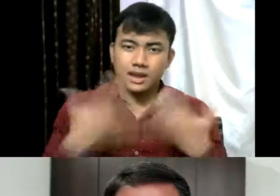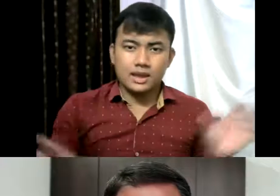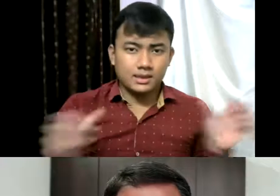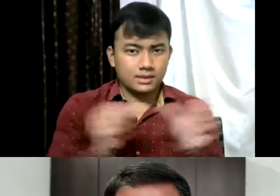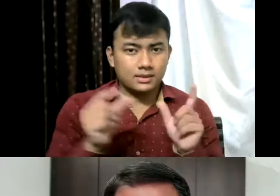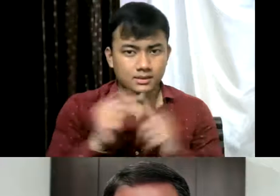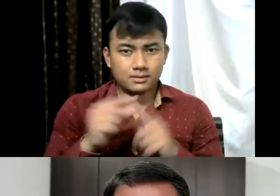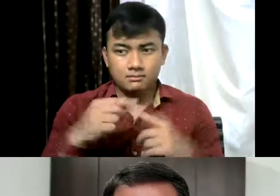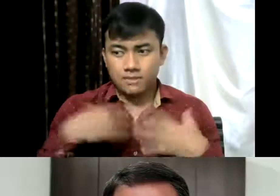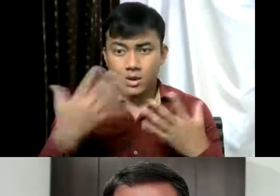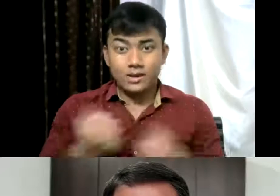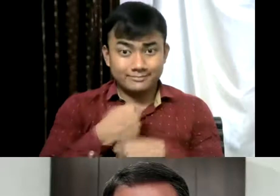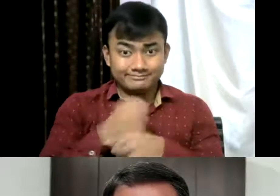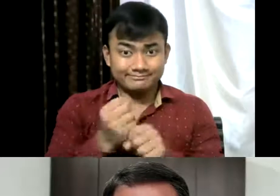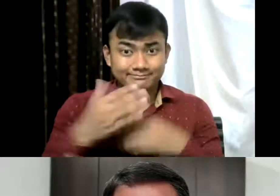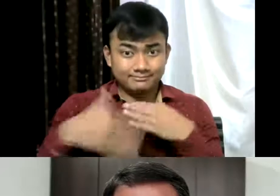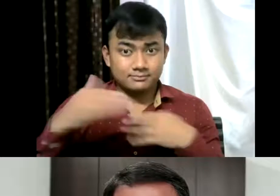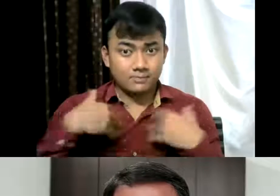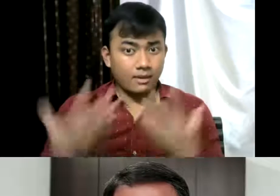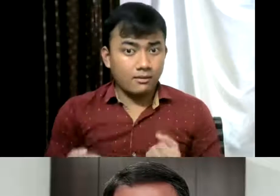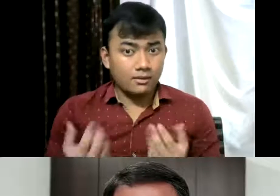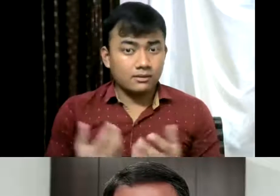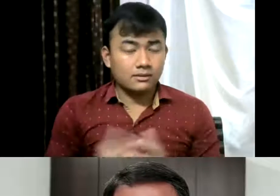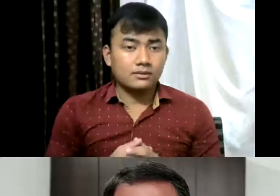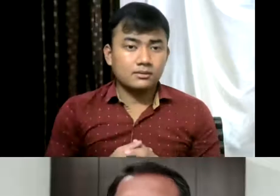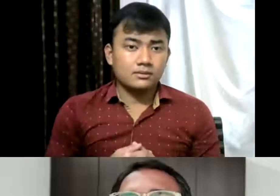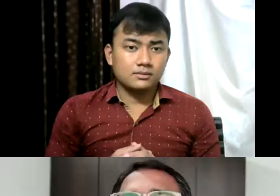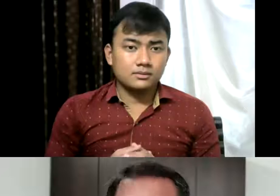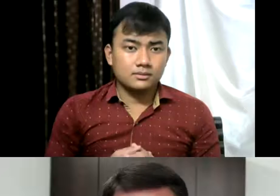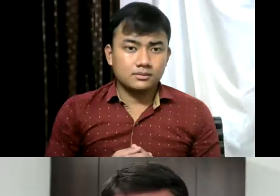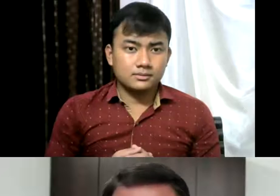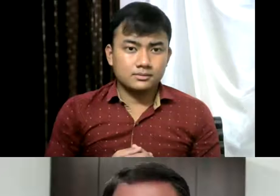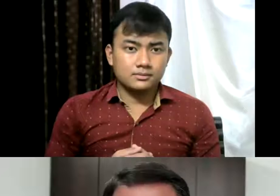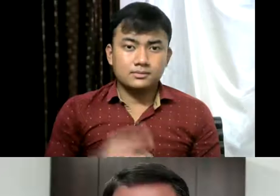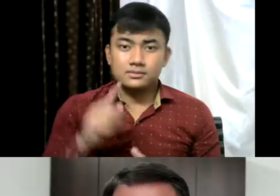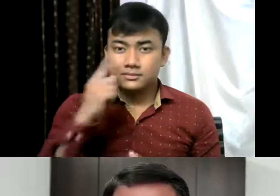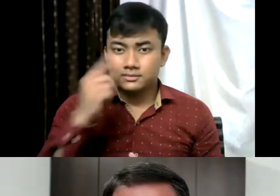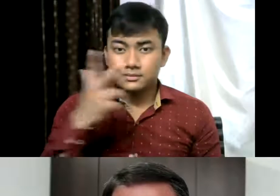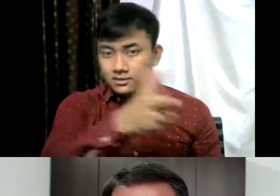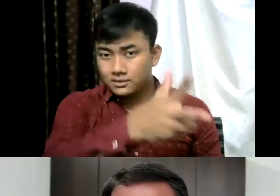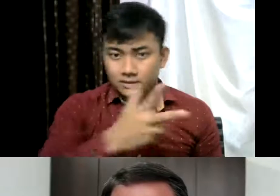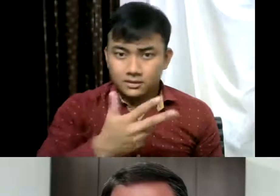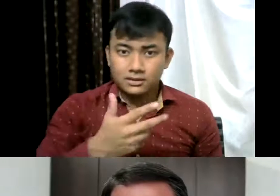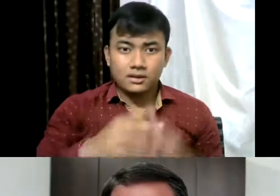be modeled after what Mia Mingus said, who's a disability and queer rights activist. She says that when we're talking